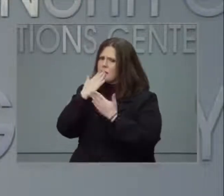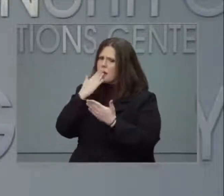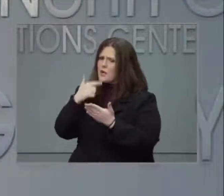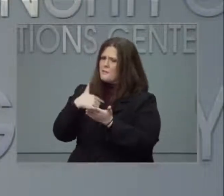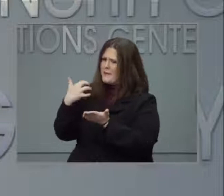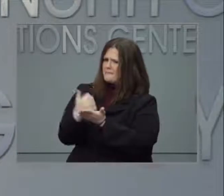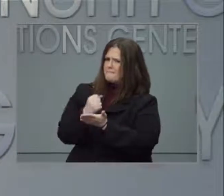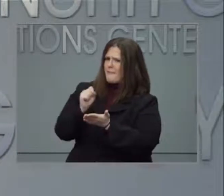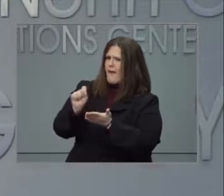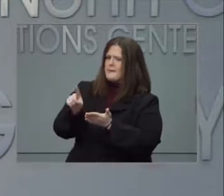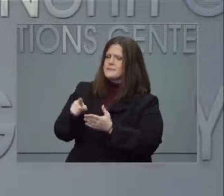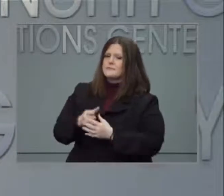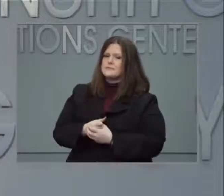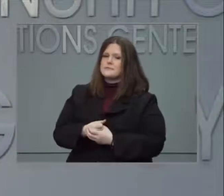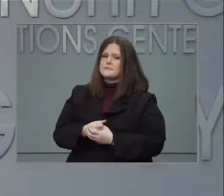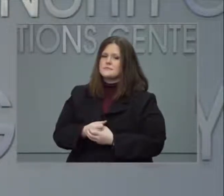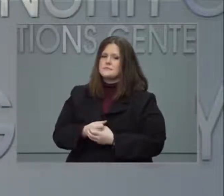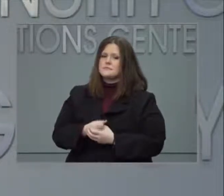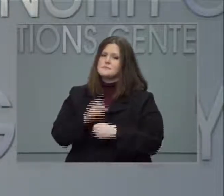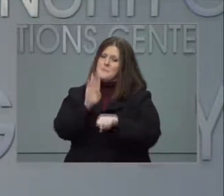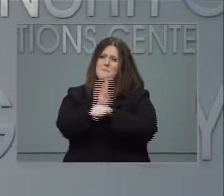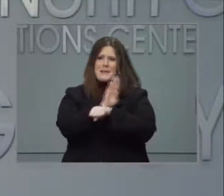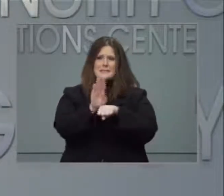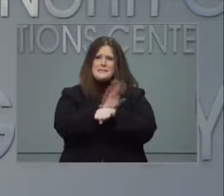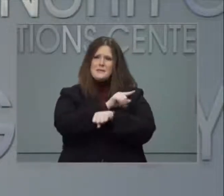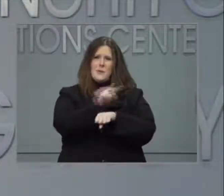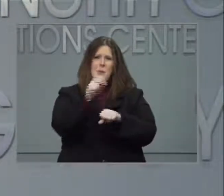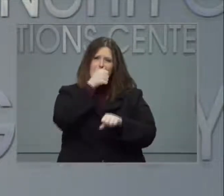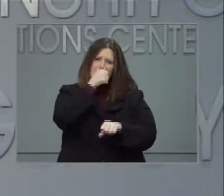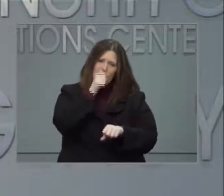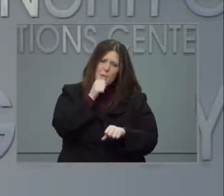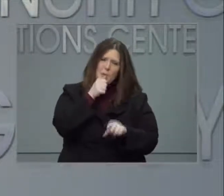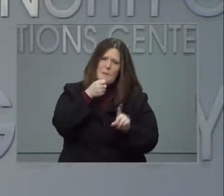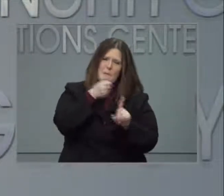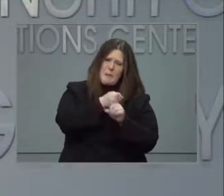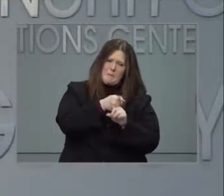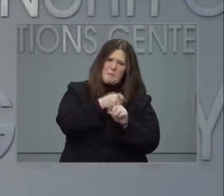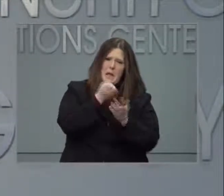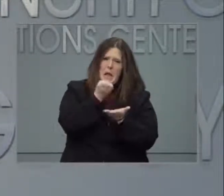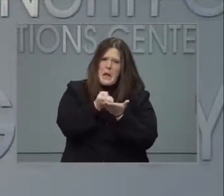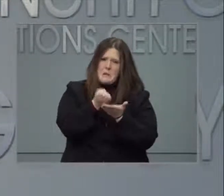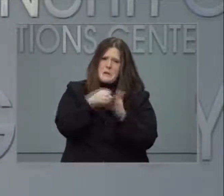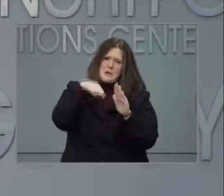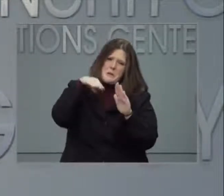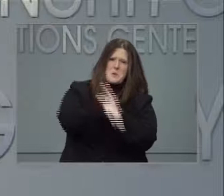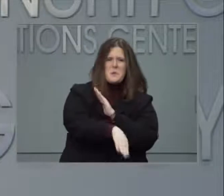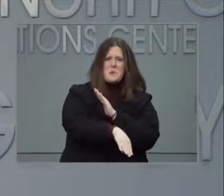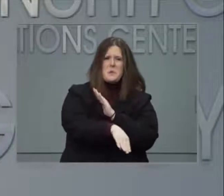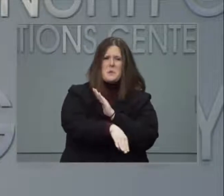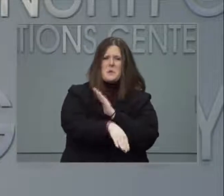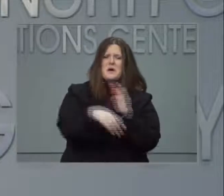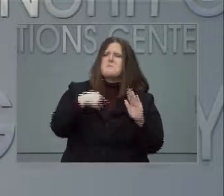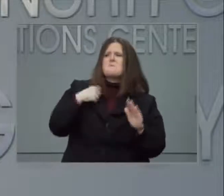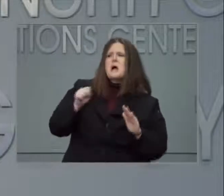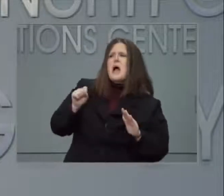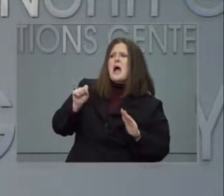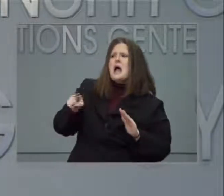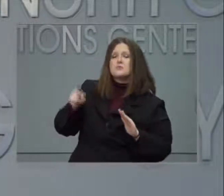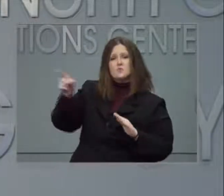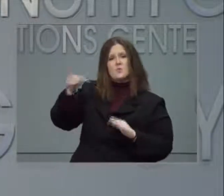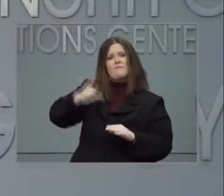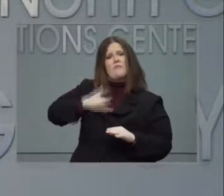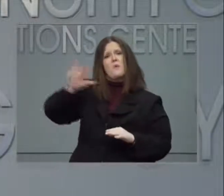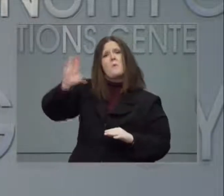question. We know businesses have been hit hard by restrictions and economic setbacks over the last year. Does this do enough to get